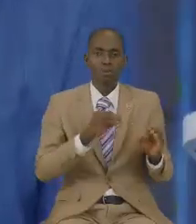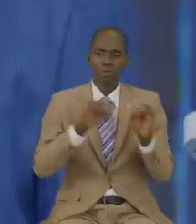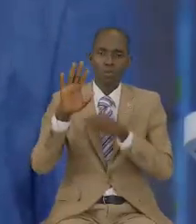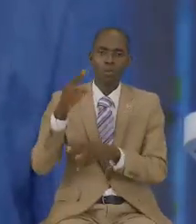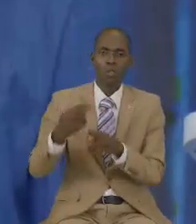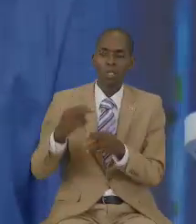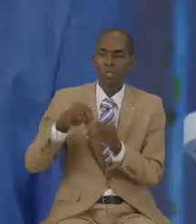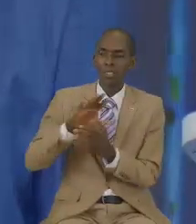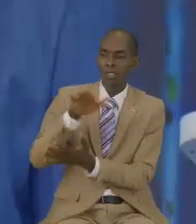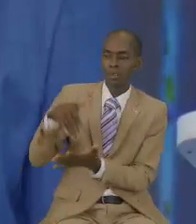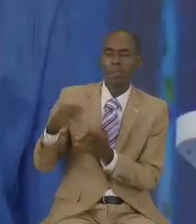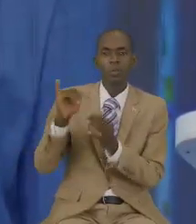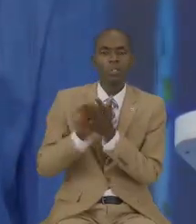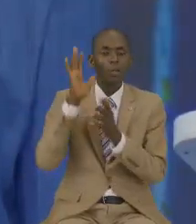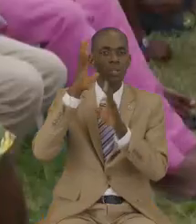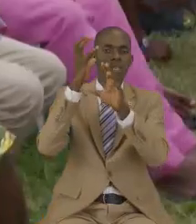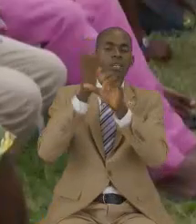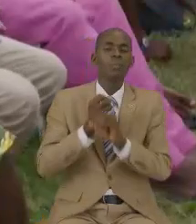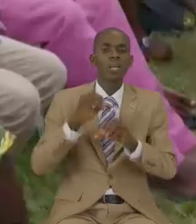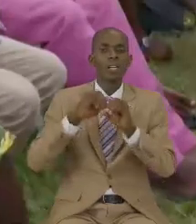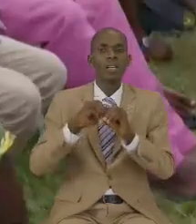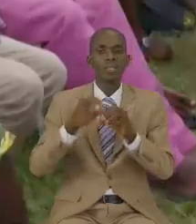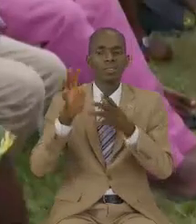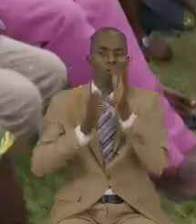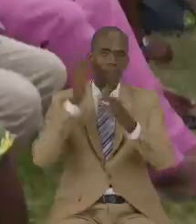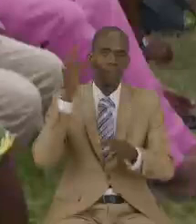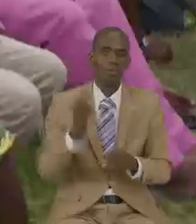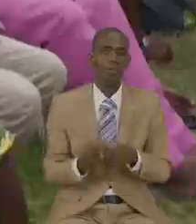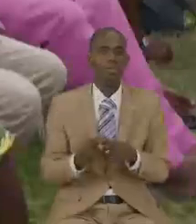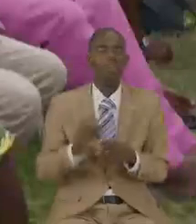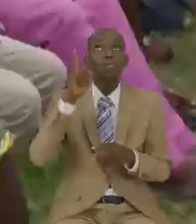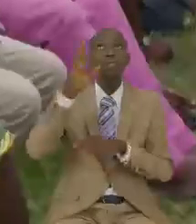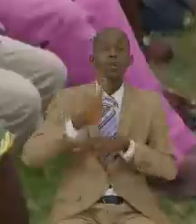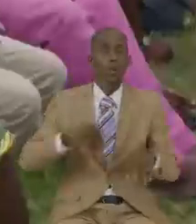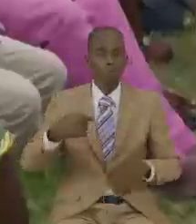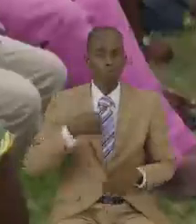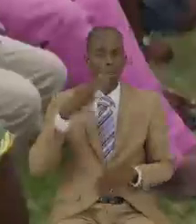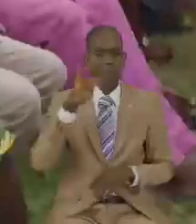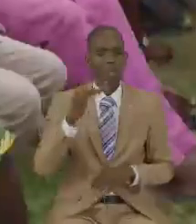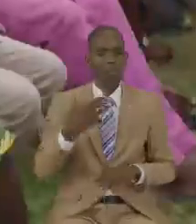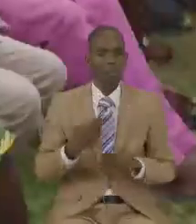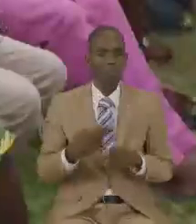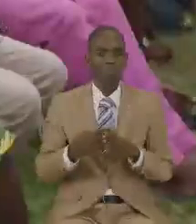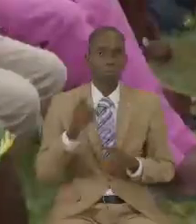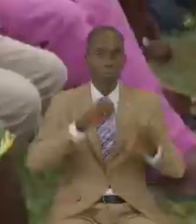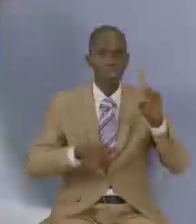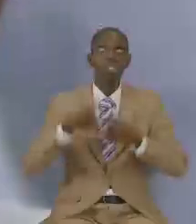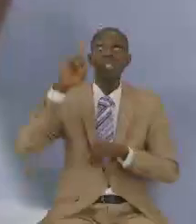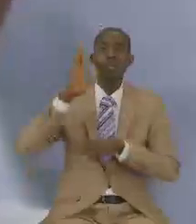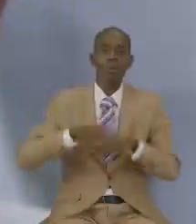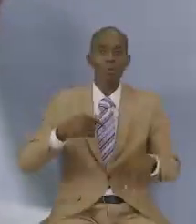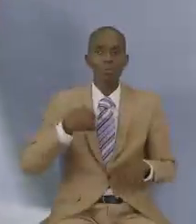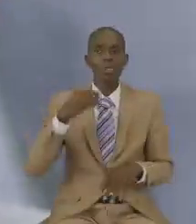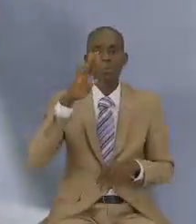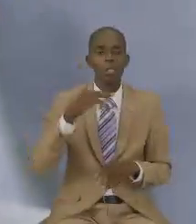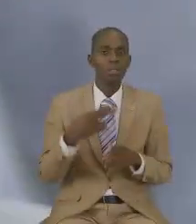people that will achieve in Jesus' name. He called me by name. Say, he called me by name. He